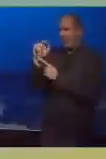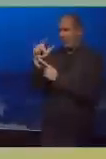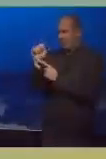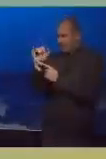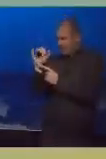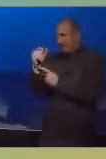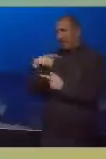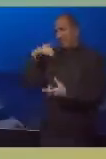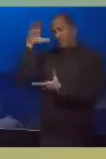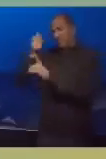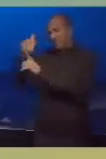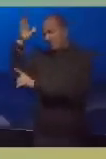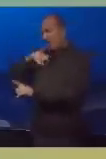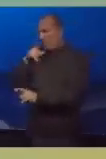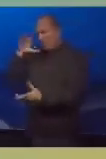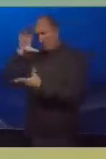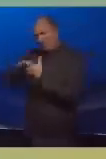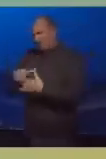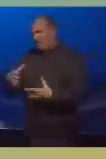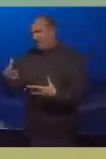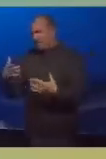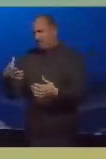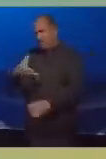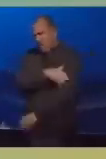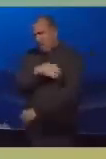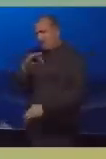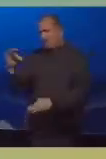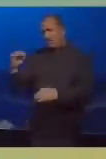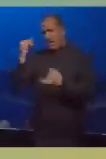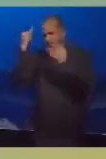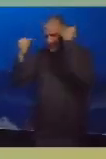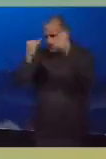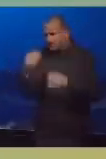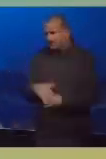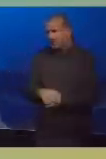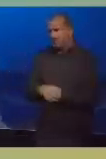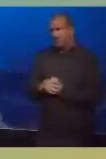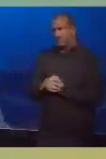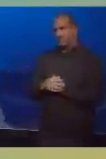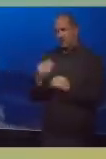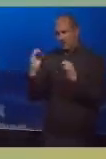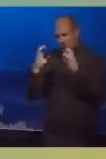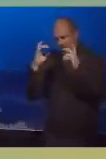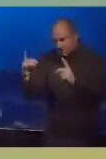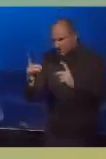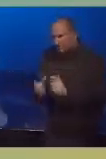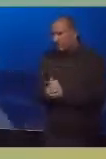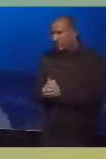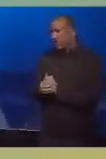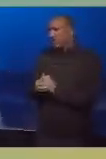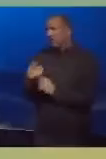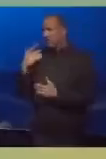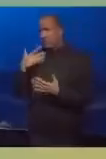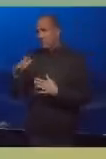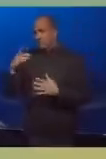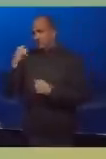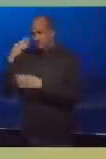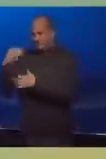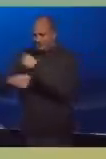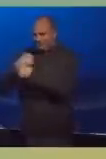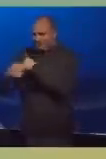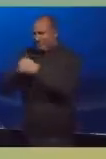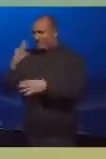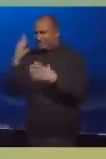in the value of education and the power of ideas. Decades of experience with naked